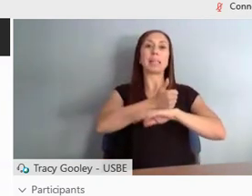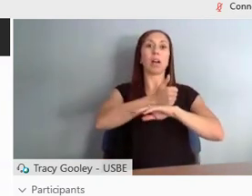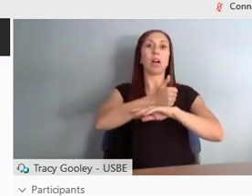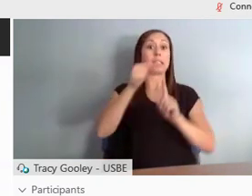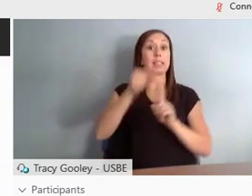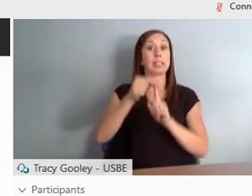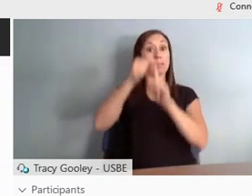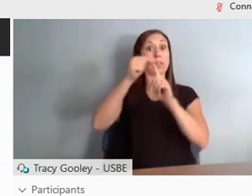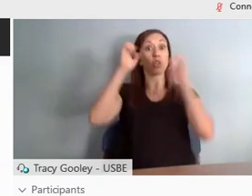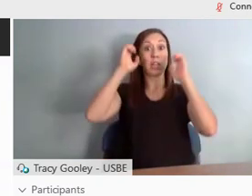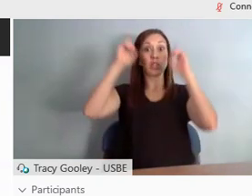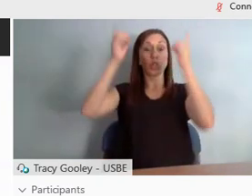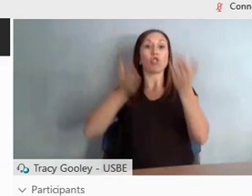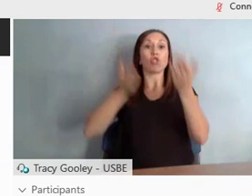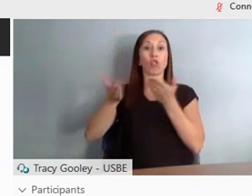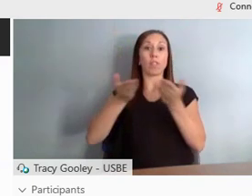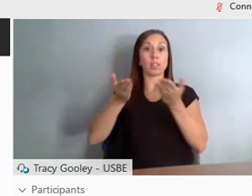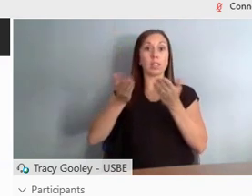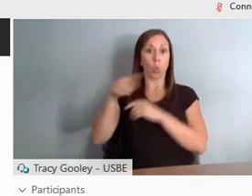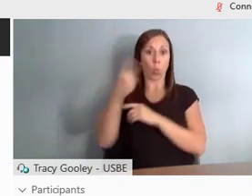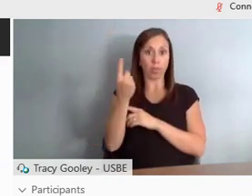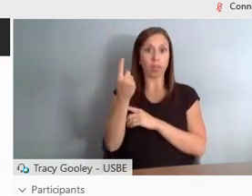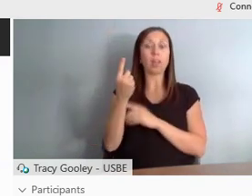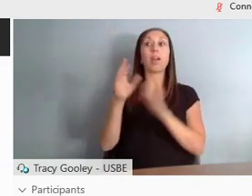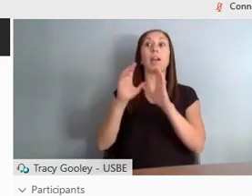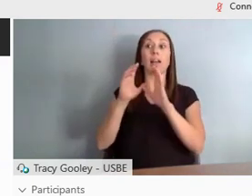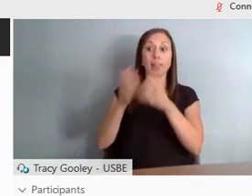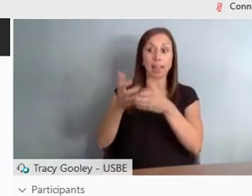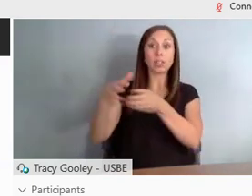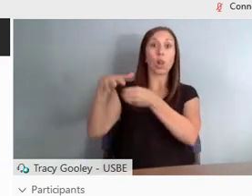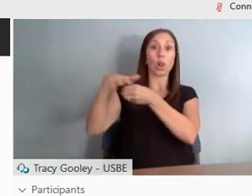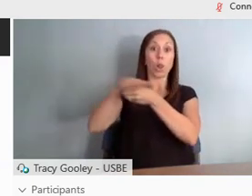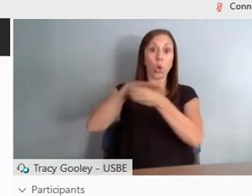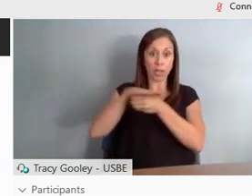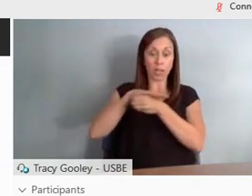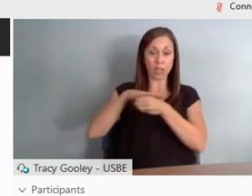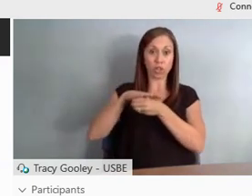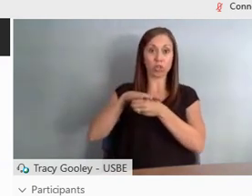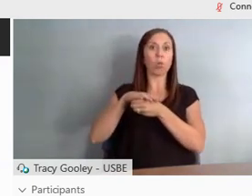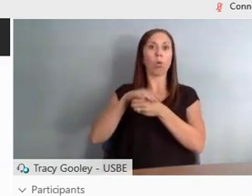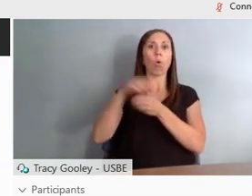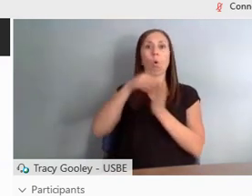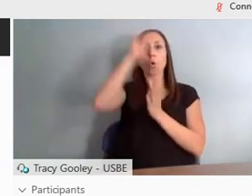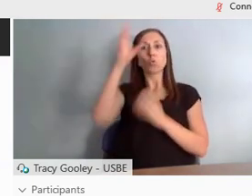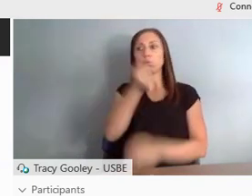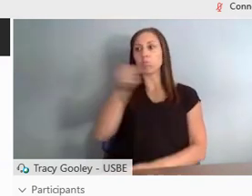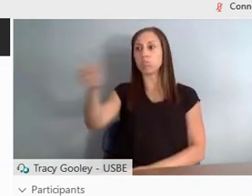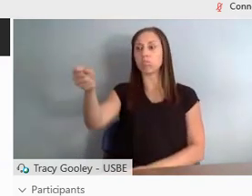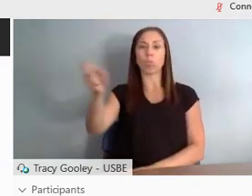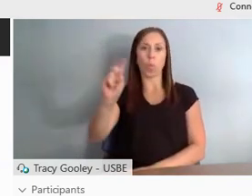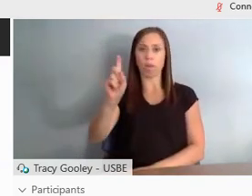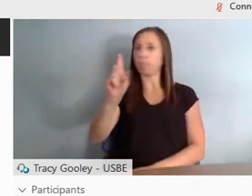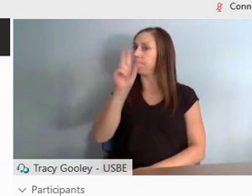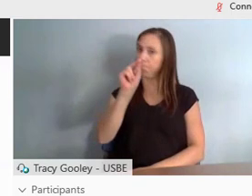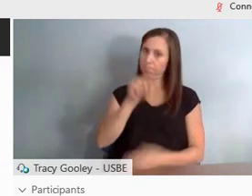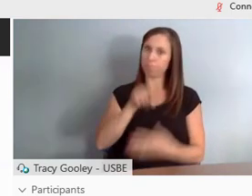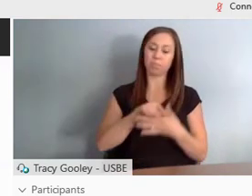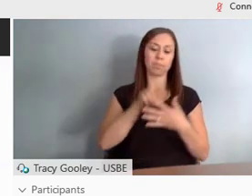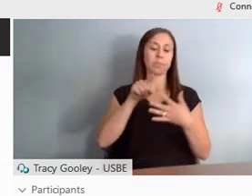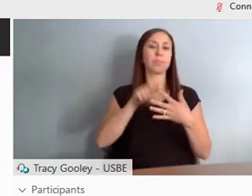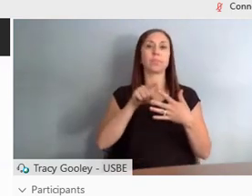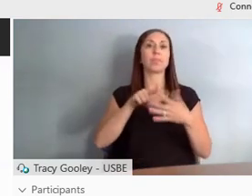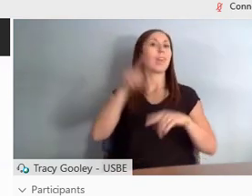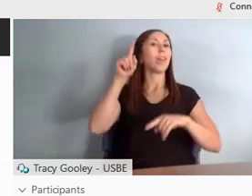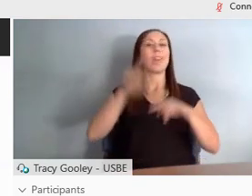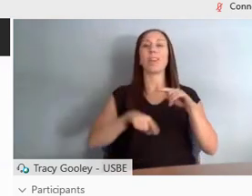education services, where their class or location is, right, or a student's placement. It can't be based upon this student has